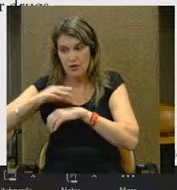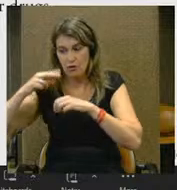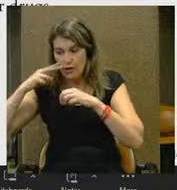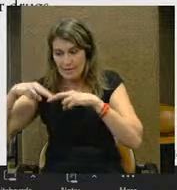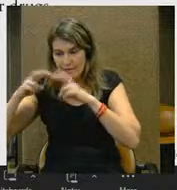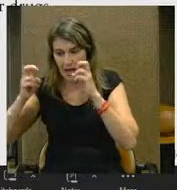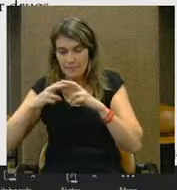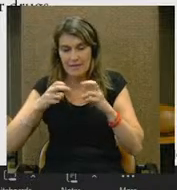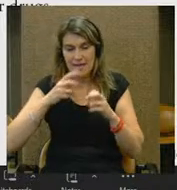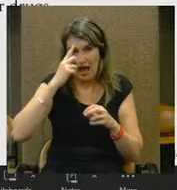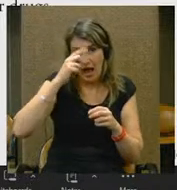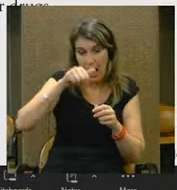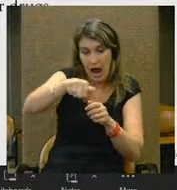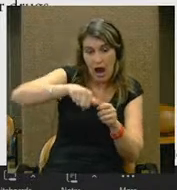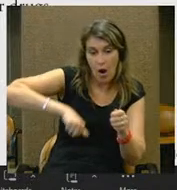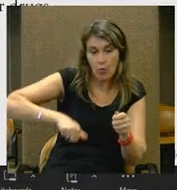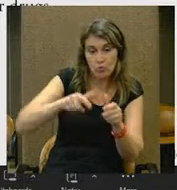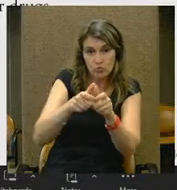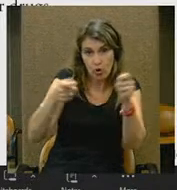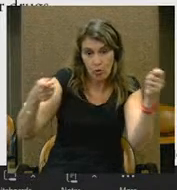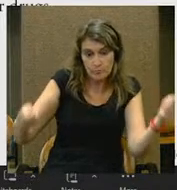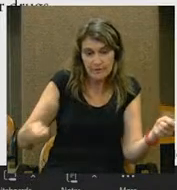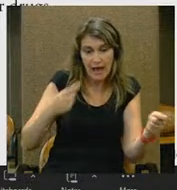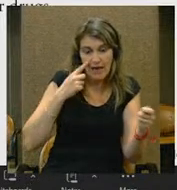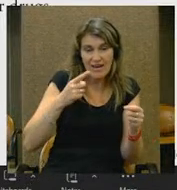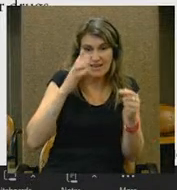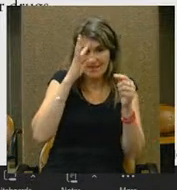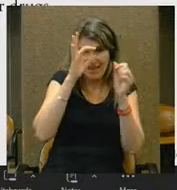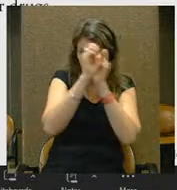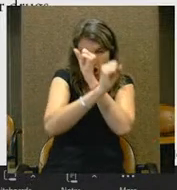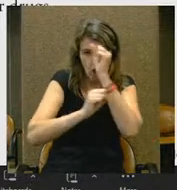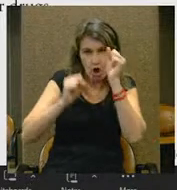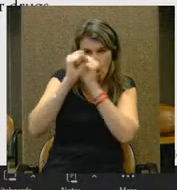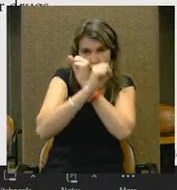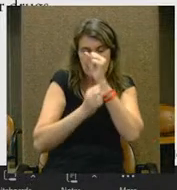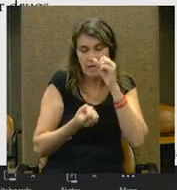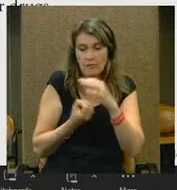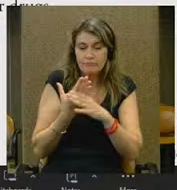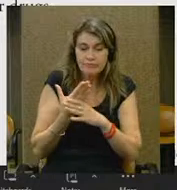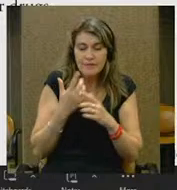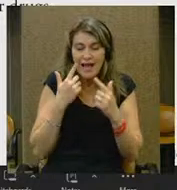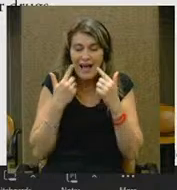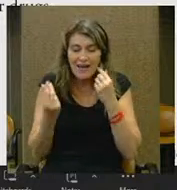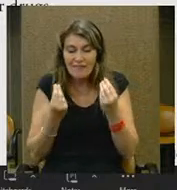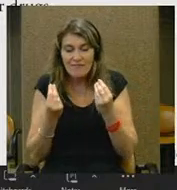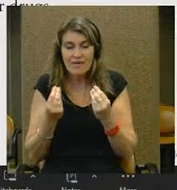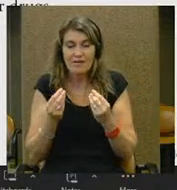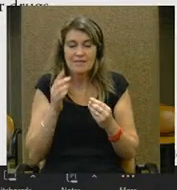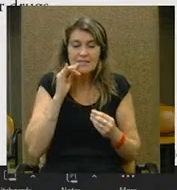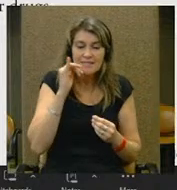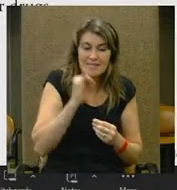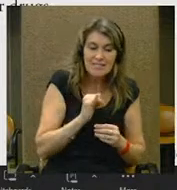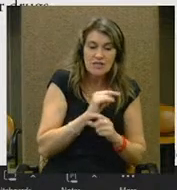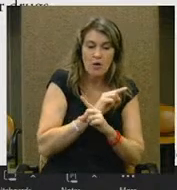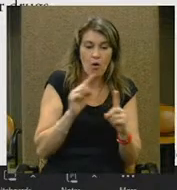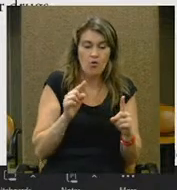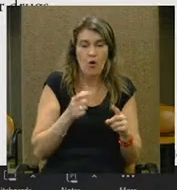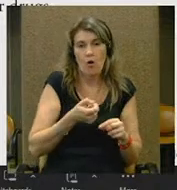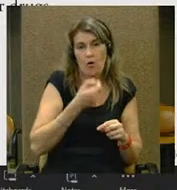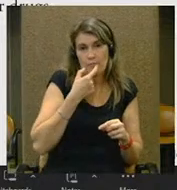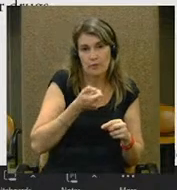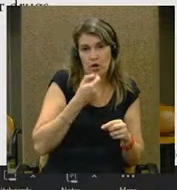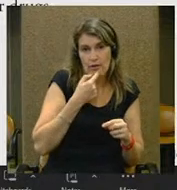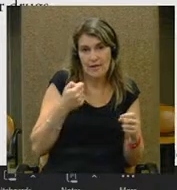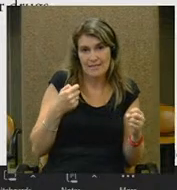have the technology needed to be able to detect synthetic opioids. And that still is an issue in some parts of the United States. It's getting